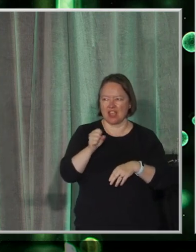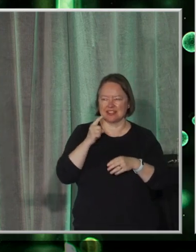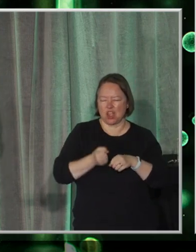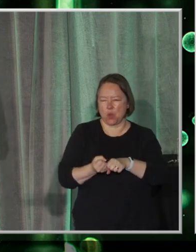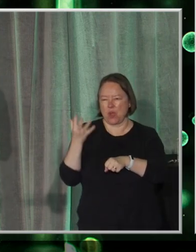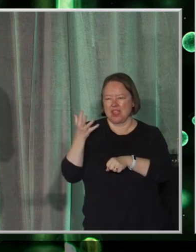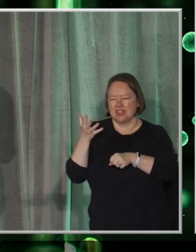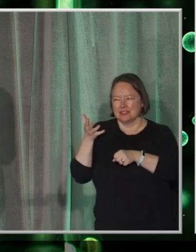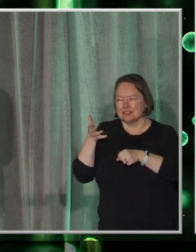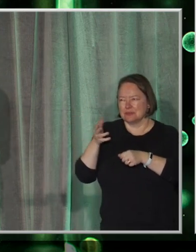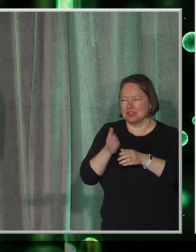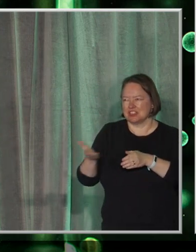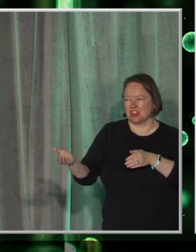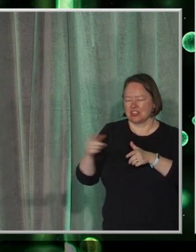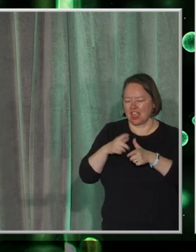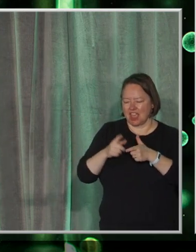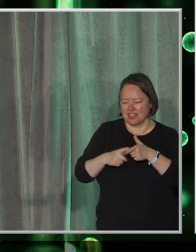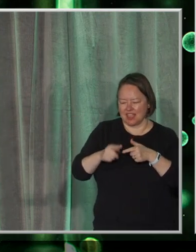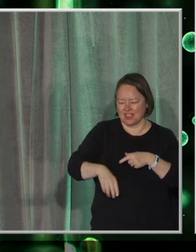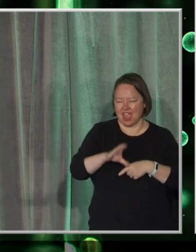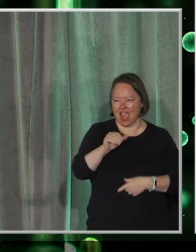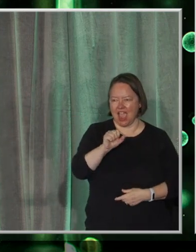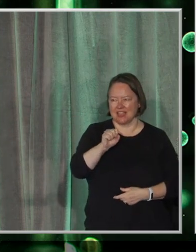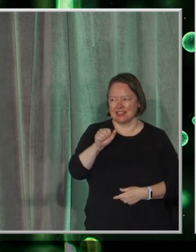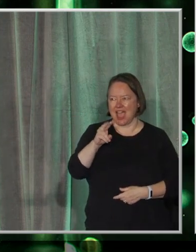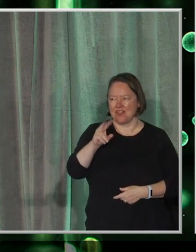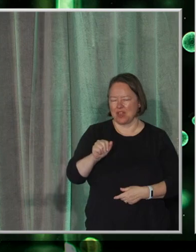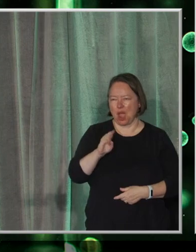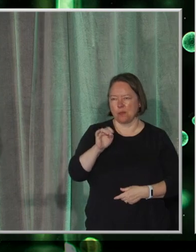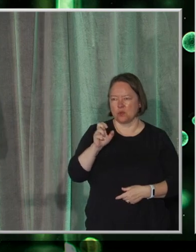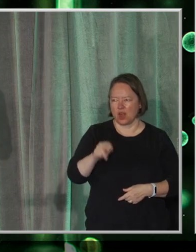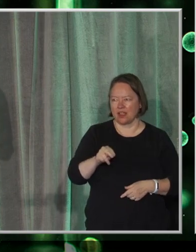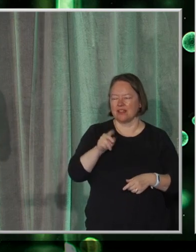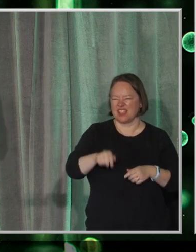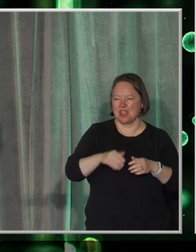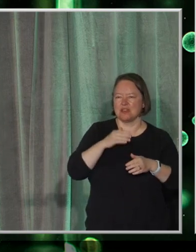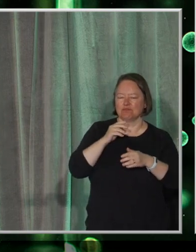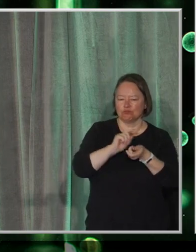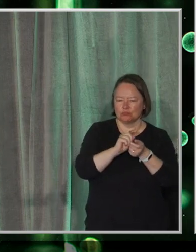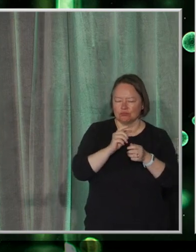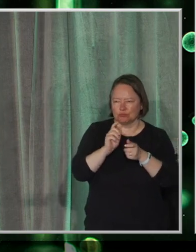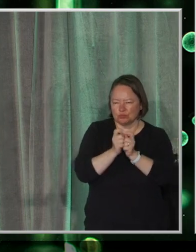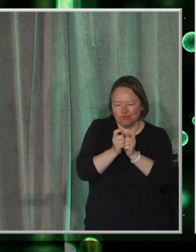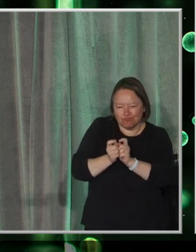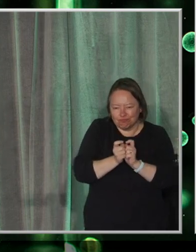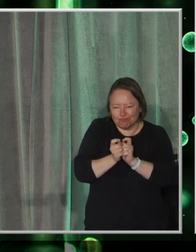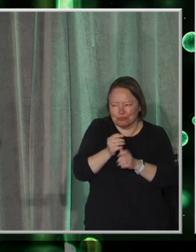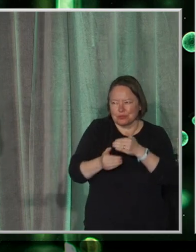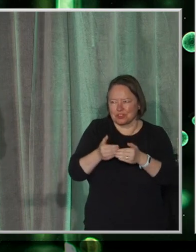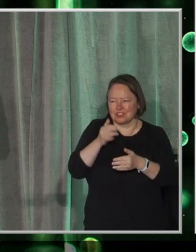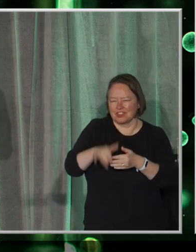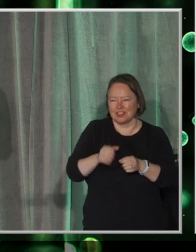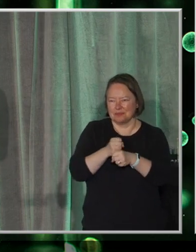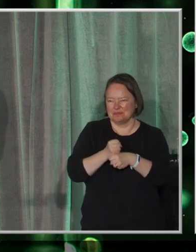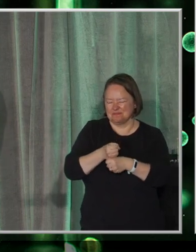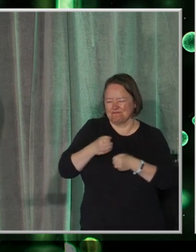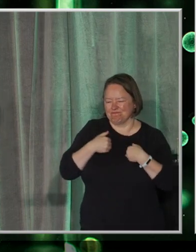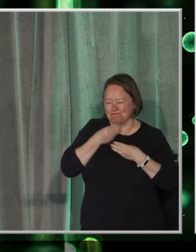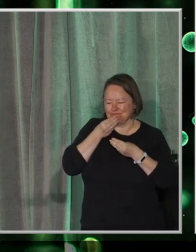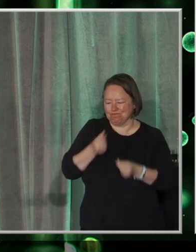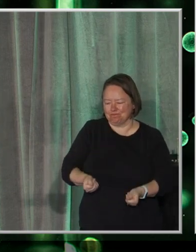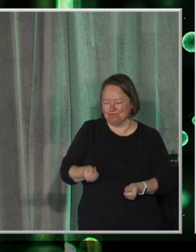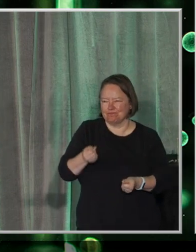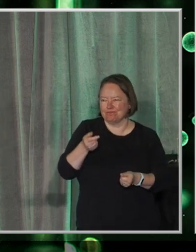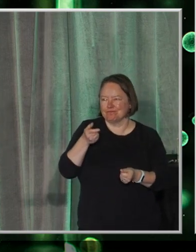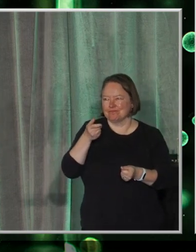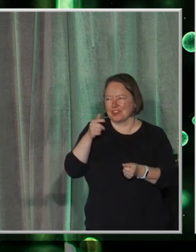egg consumption, and the cassava bran are the waste materials from the cassava processing. So combining these waste materials, we biorefine them and make them into the